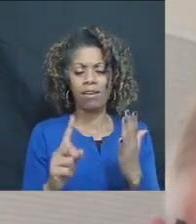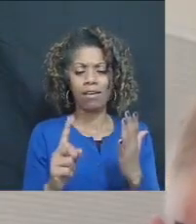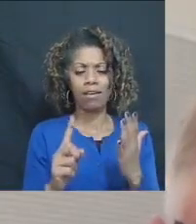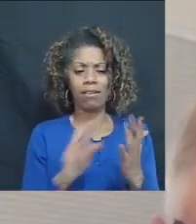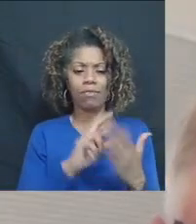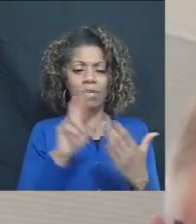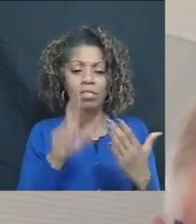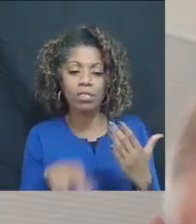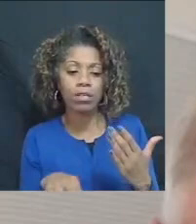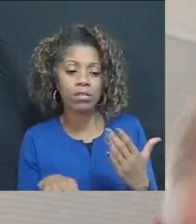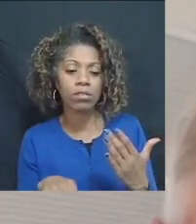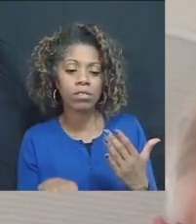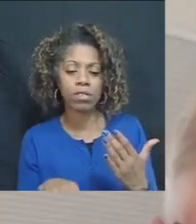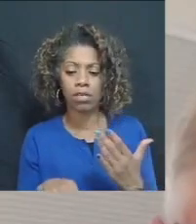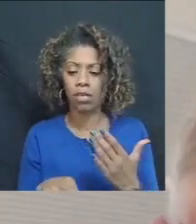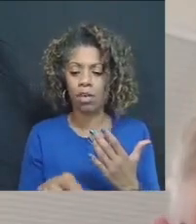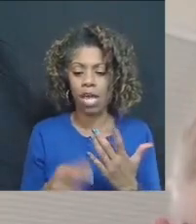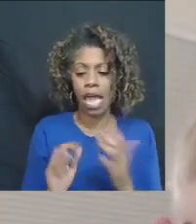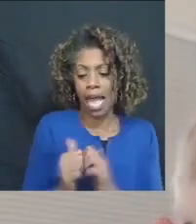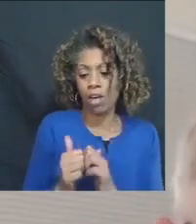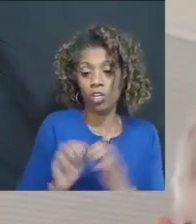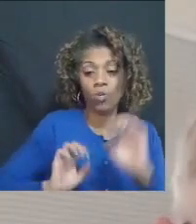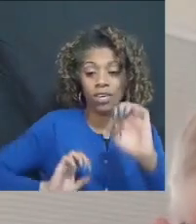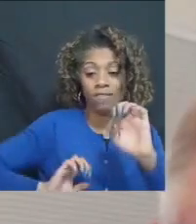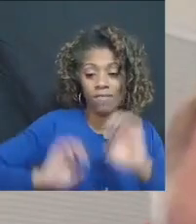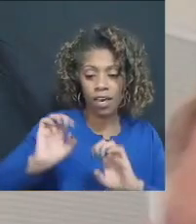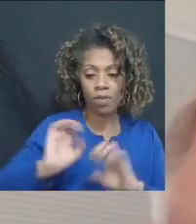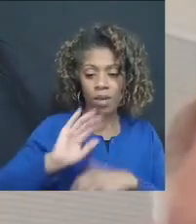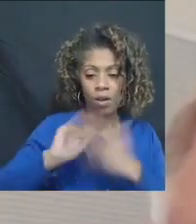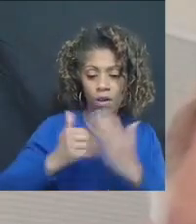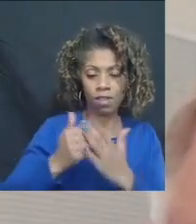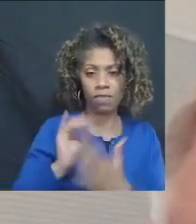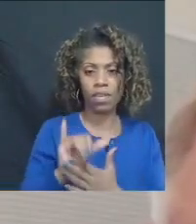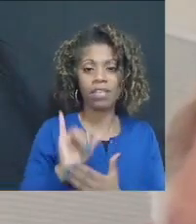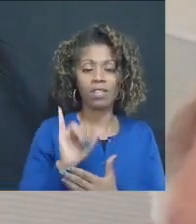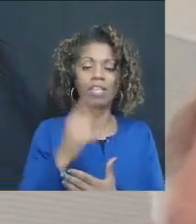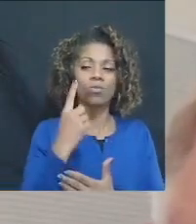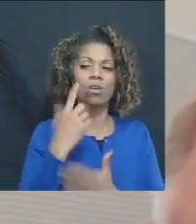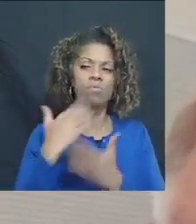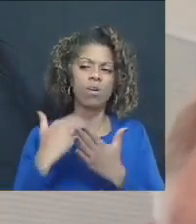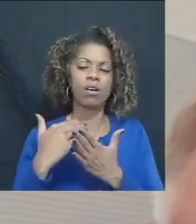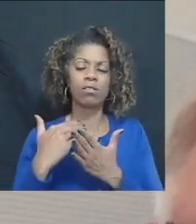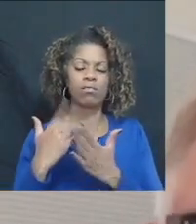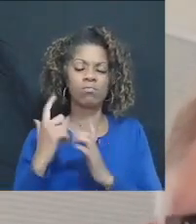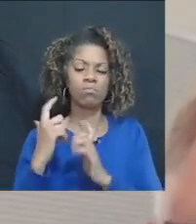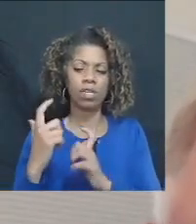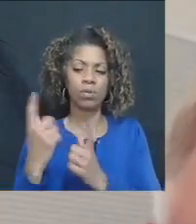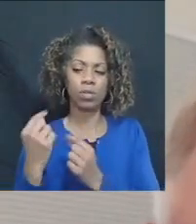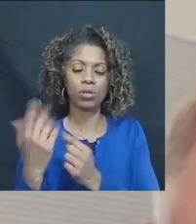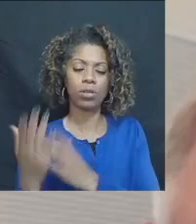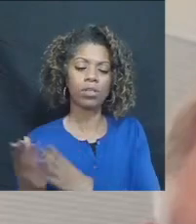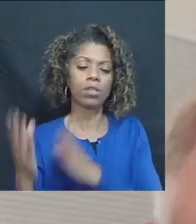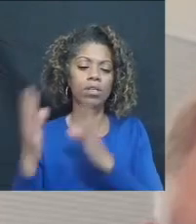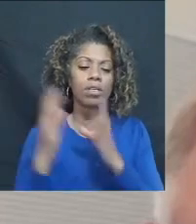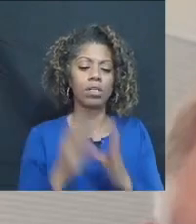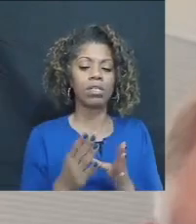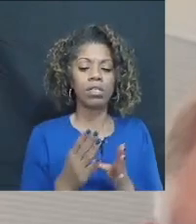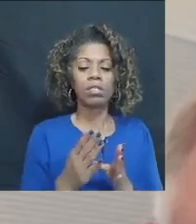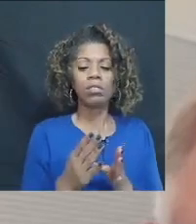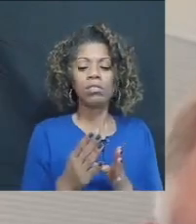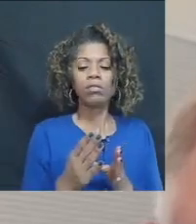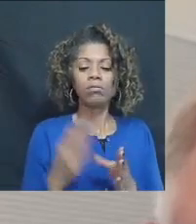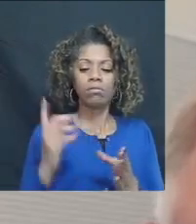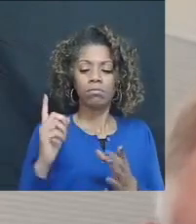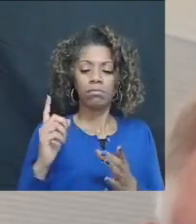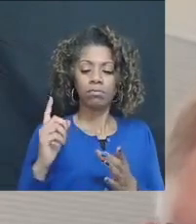are you going to evaluate that? So that's mm-hmm. that's a big piece that we've been doing. We've been doing over the last 4.5 years, we've been increasing